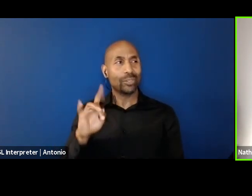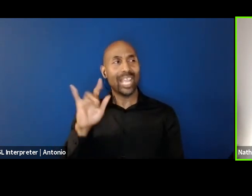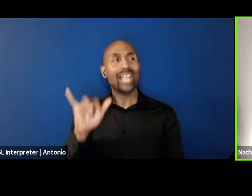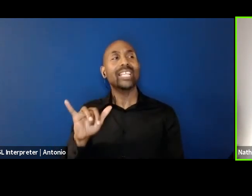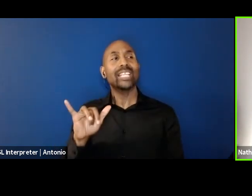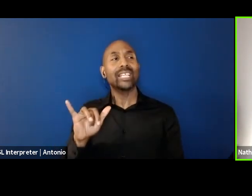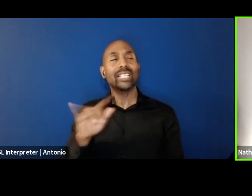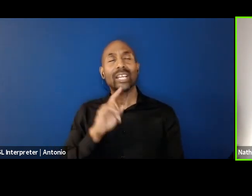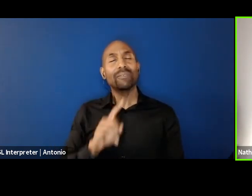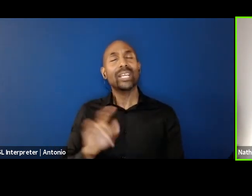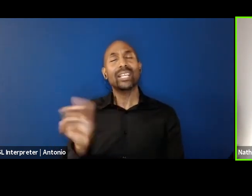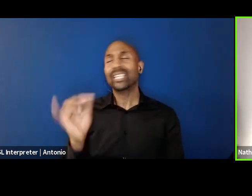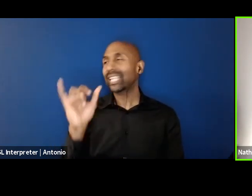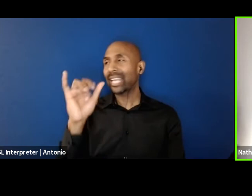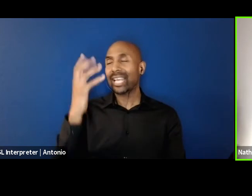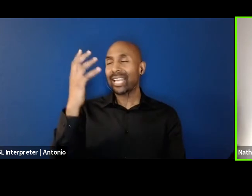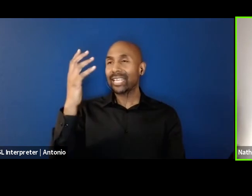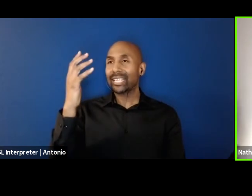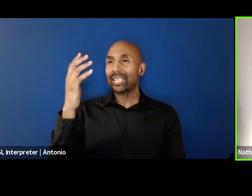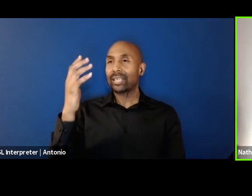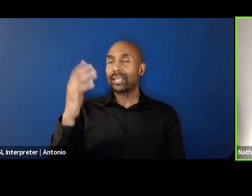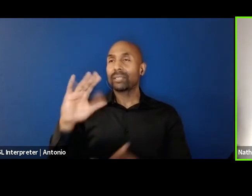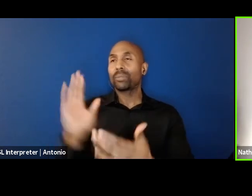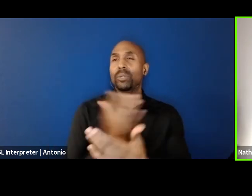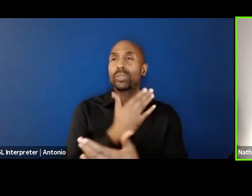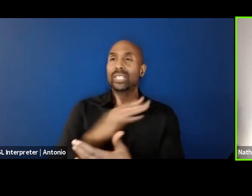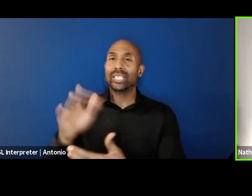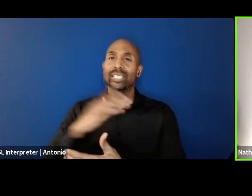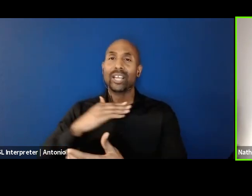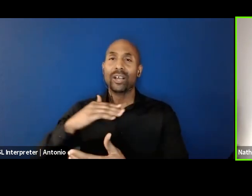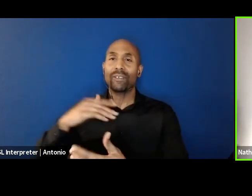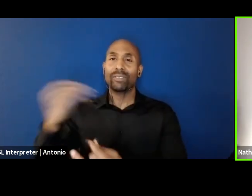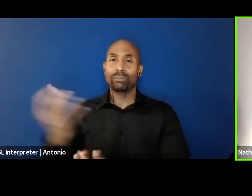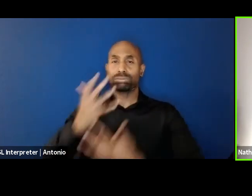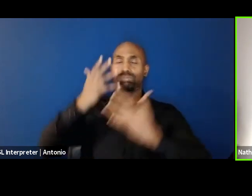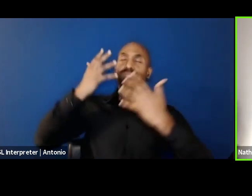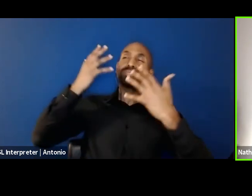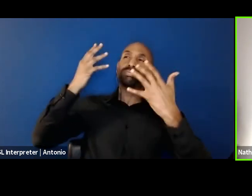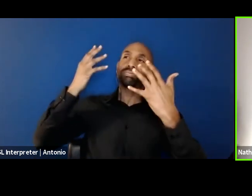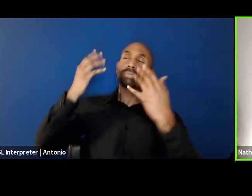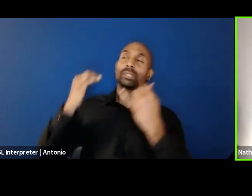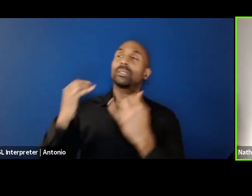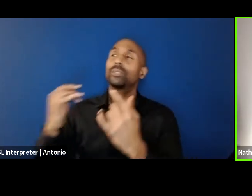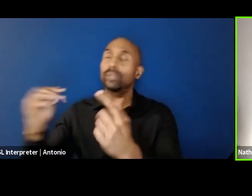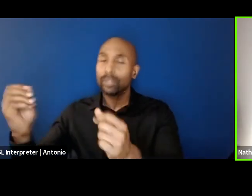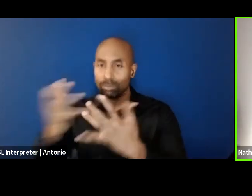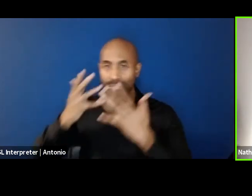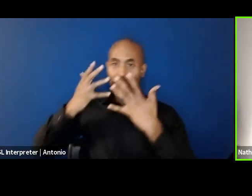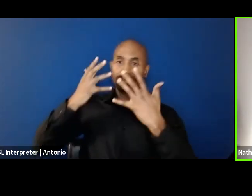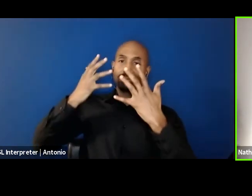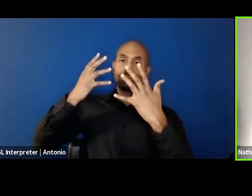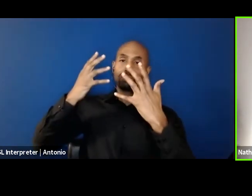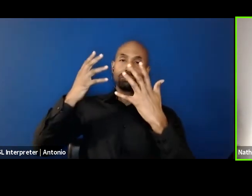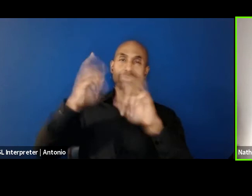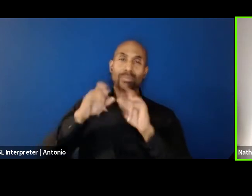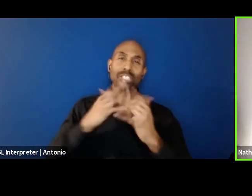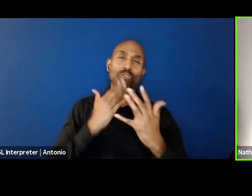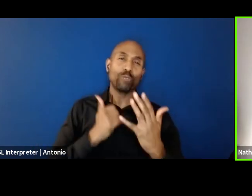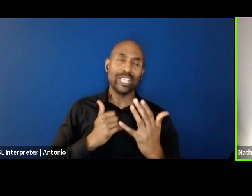suspect bittersweetness taking its time. Say it again, say it again.